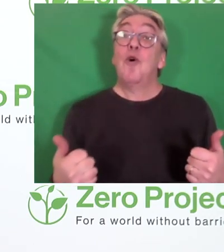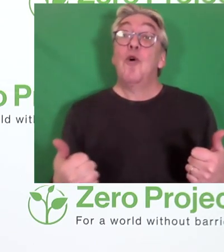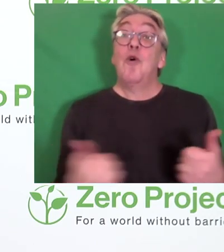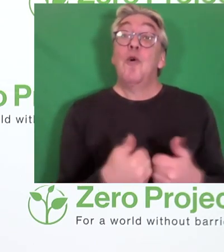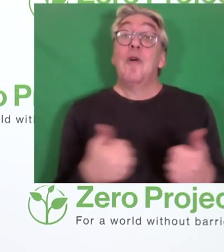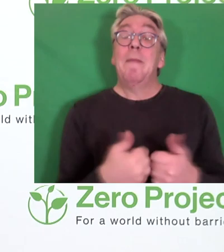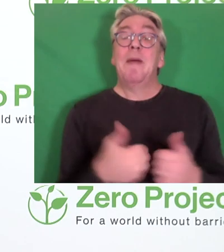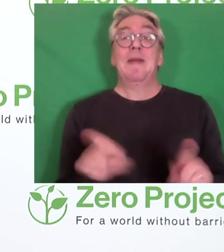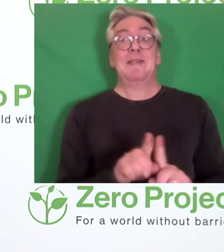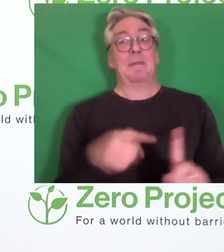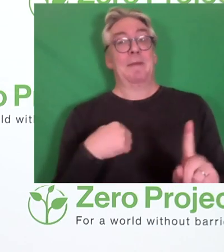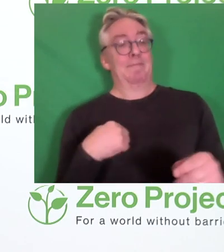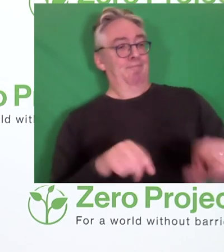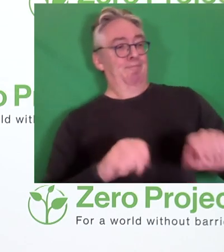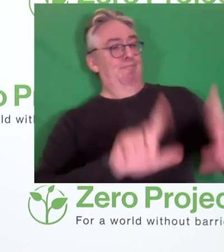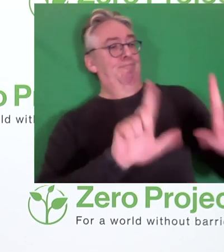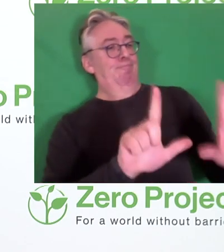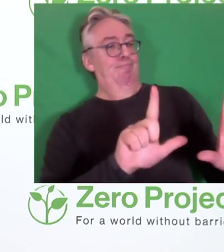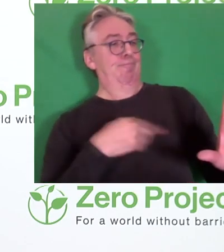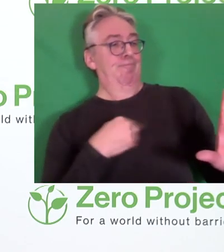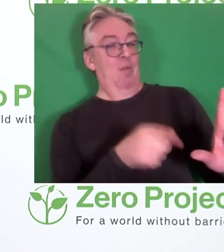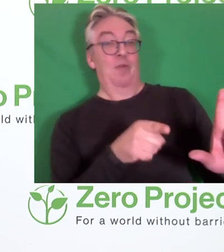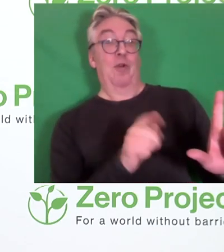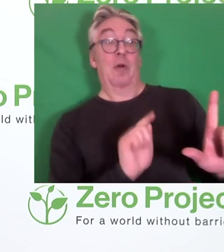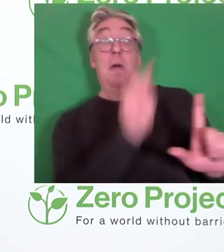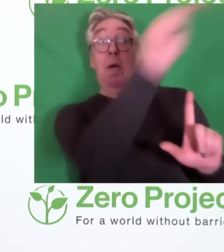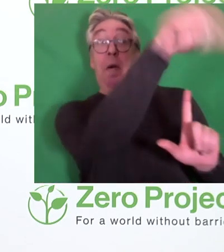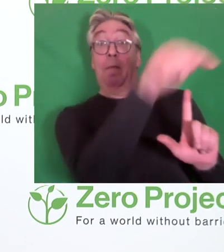So how do you socialize then in the gaming environment?